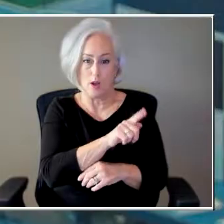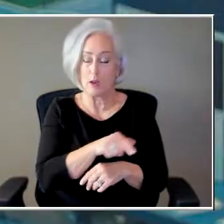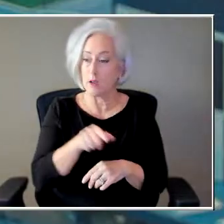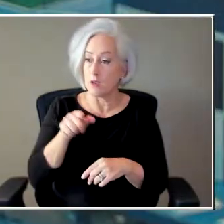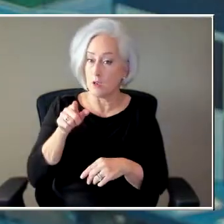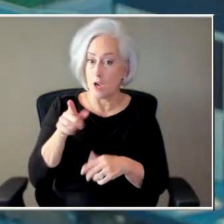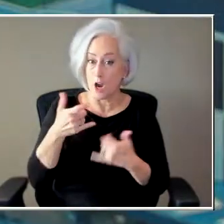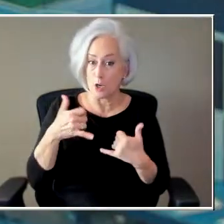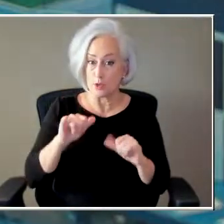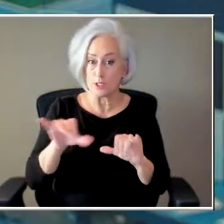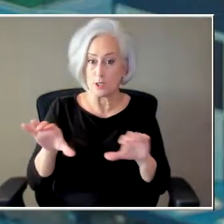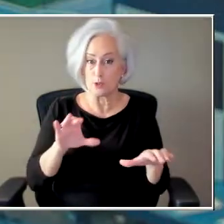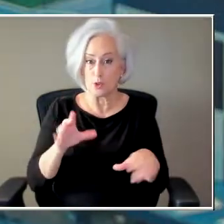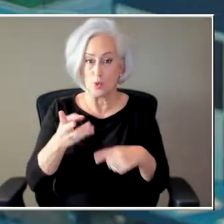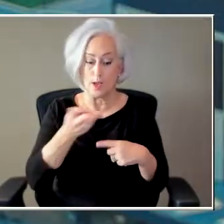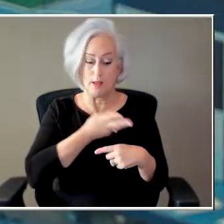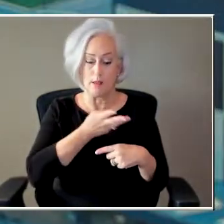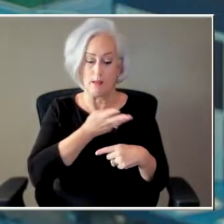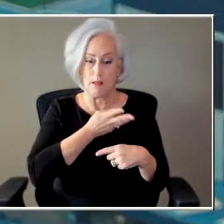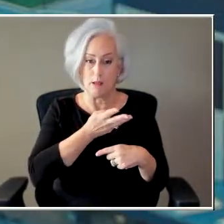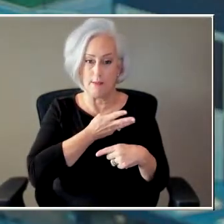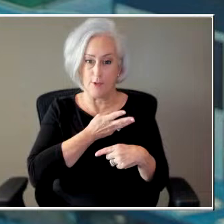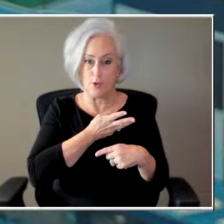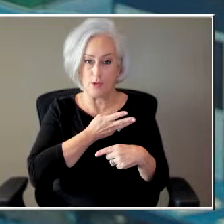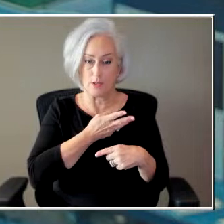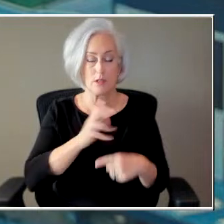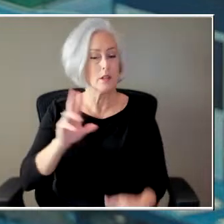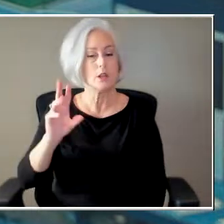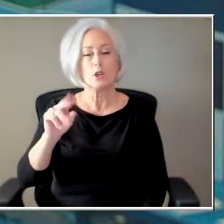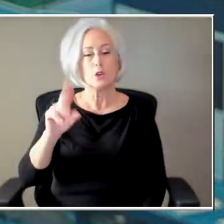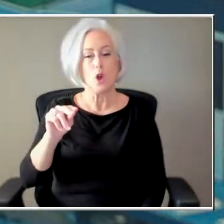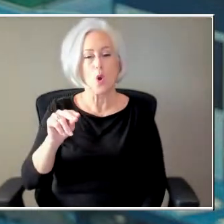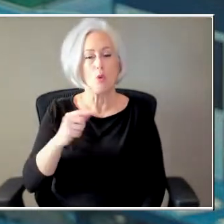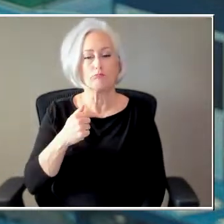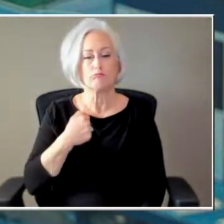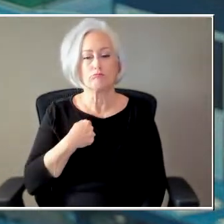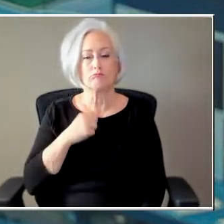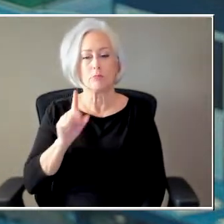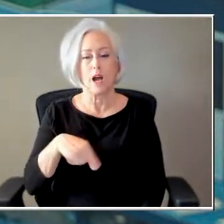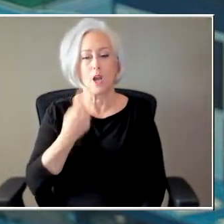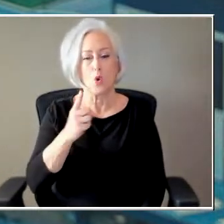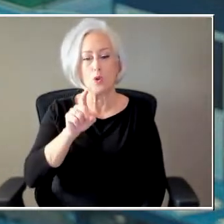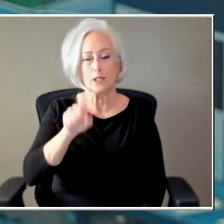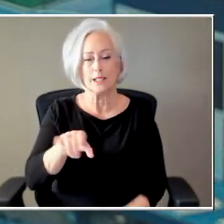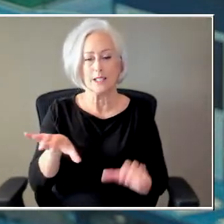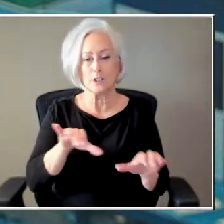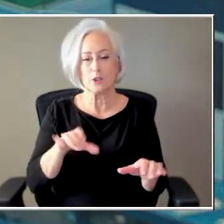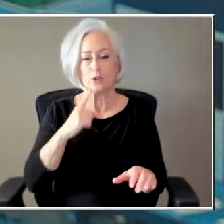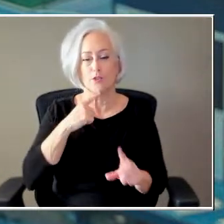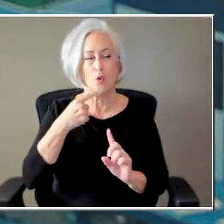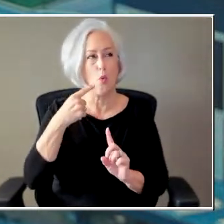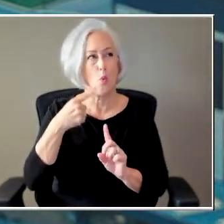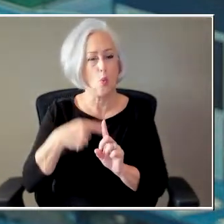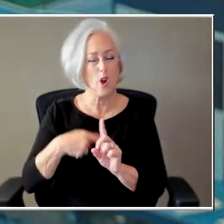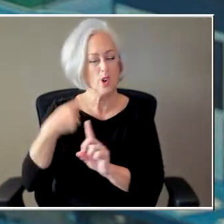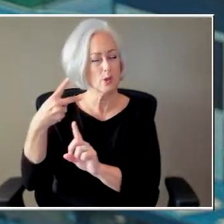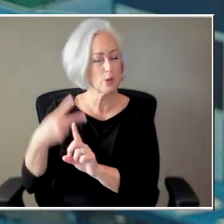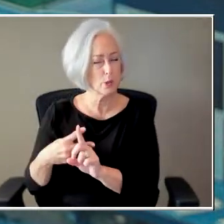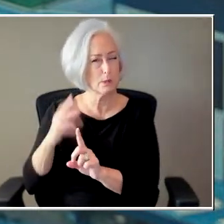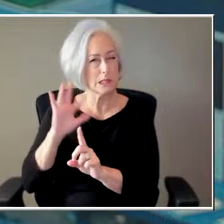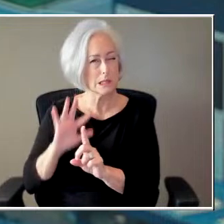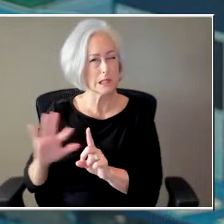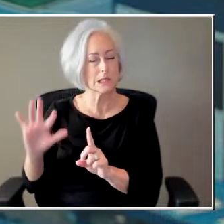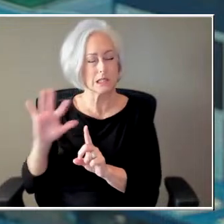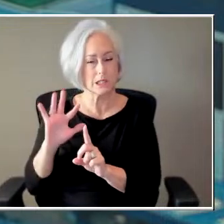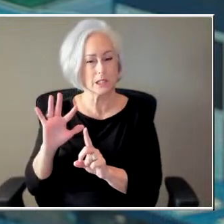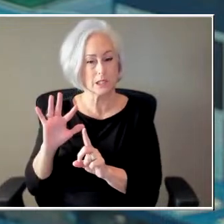not, no. I only had to do them for about a month or two. So yeah, by the time,